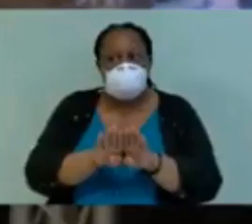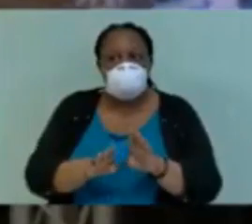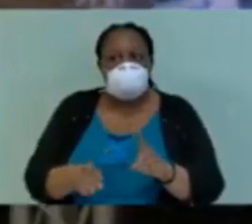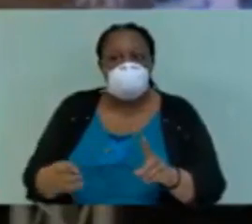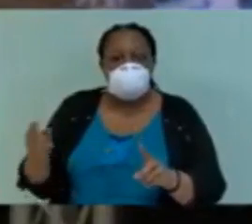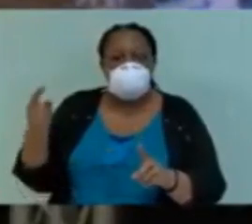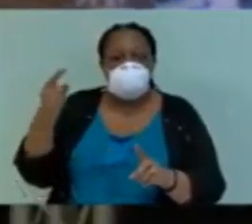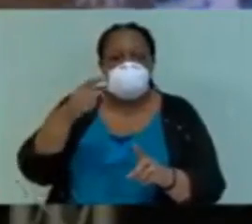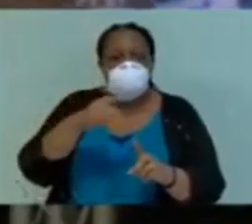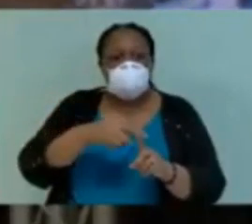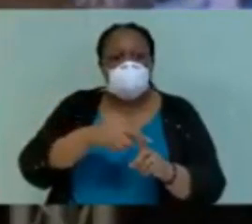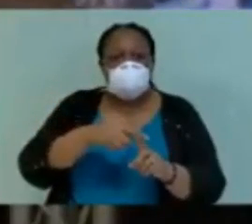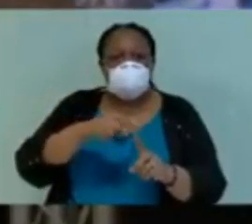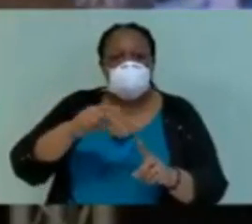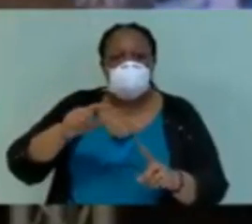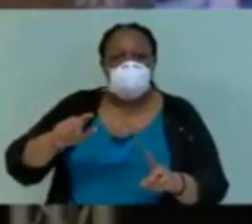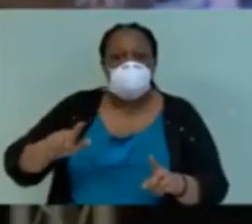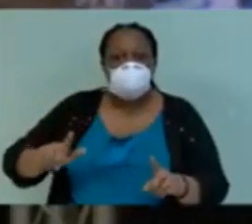Western Union,